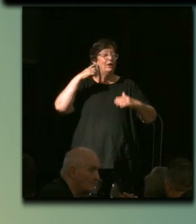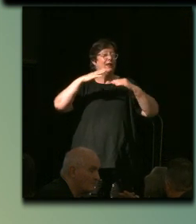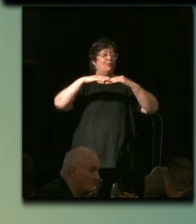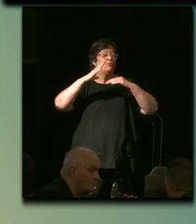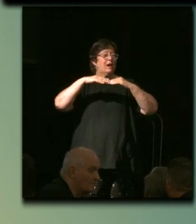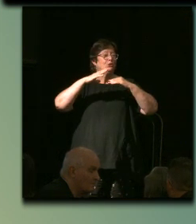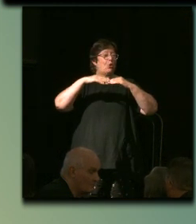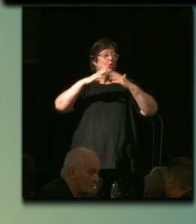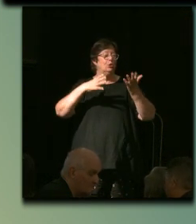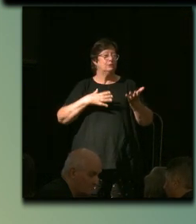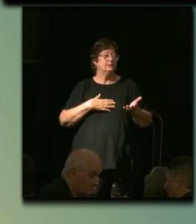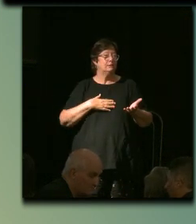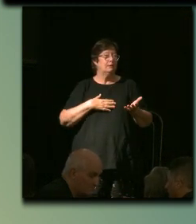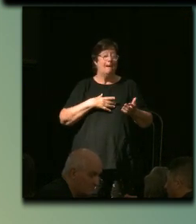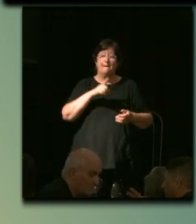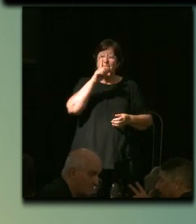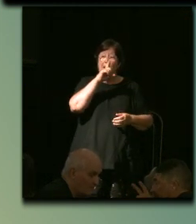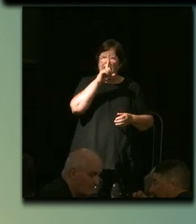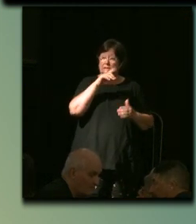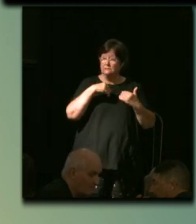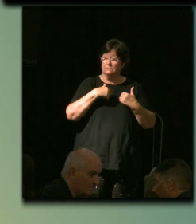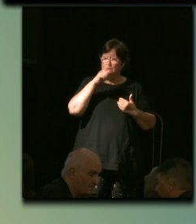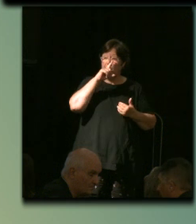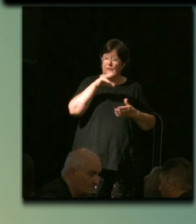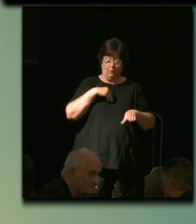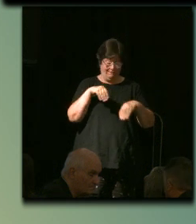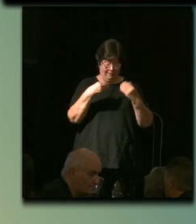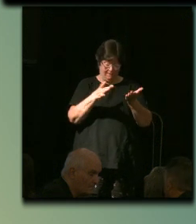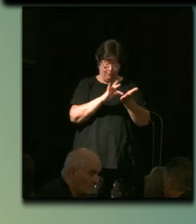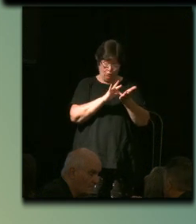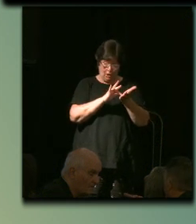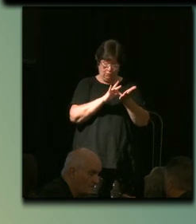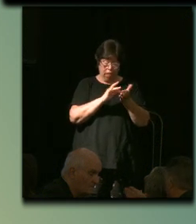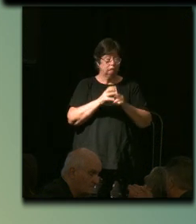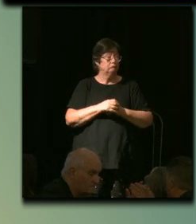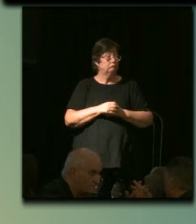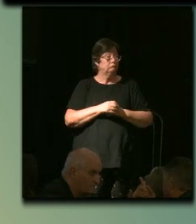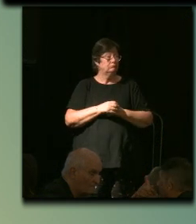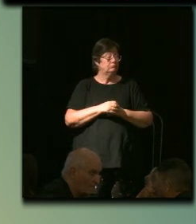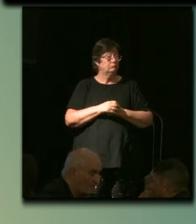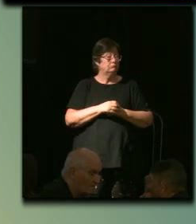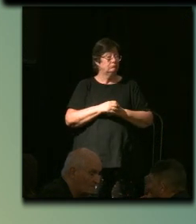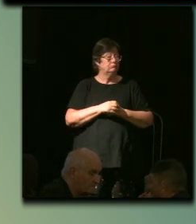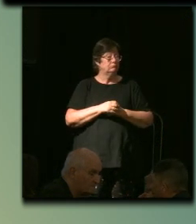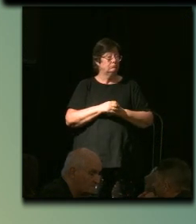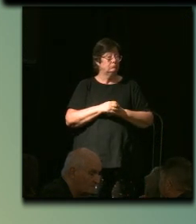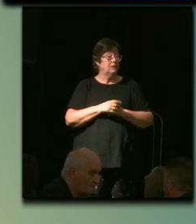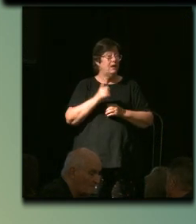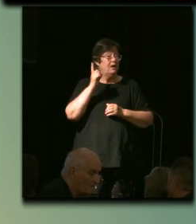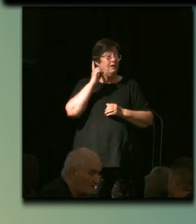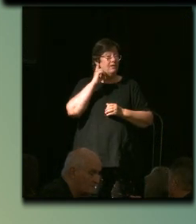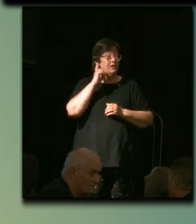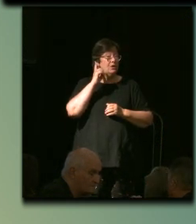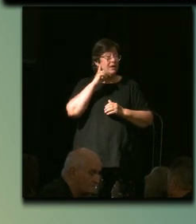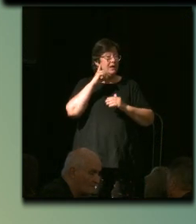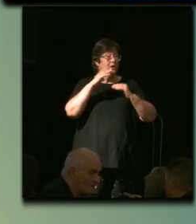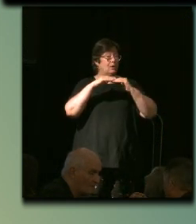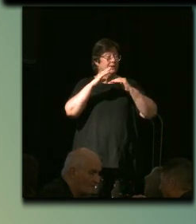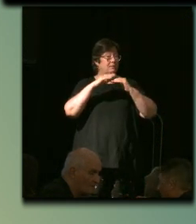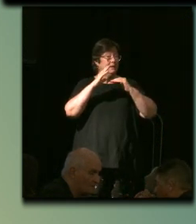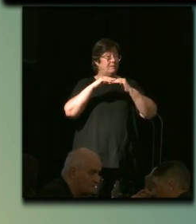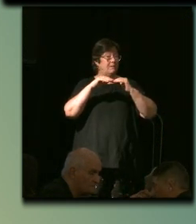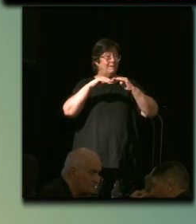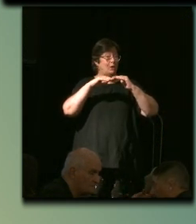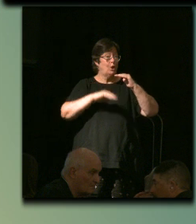see in mice that we have delivered the drug. We have lowered their hearing thresholds. That's the